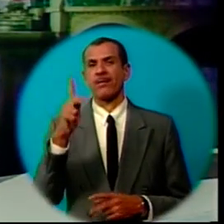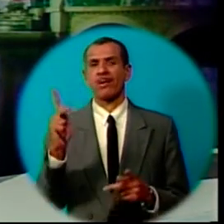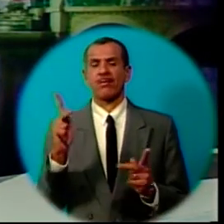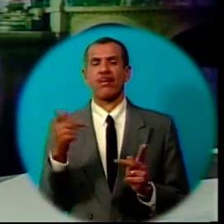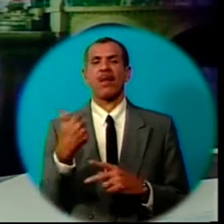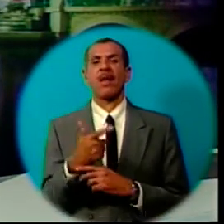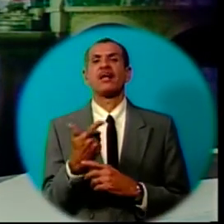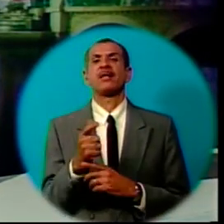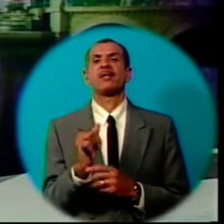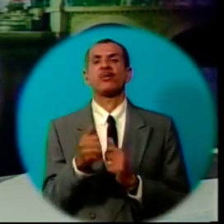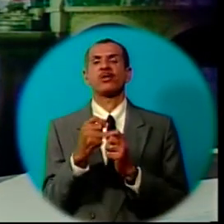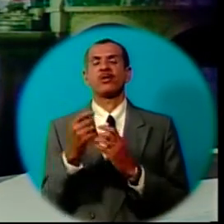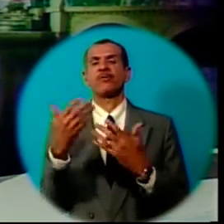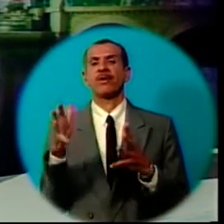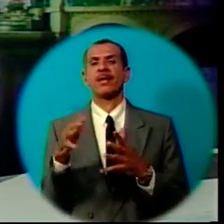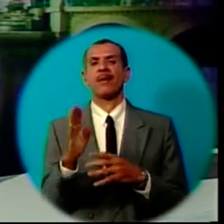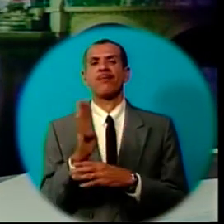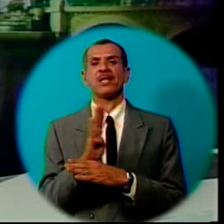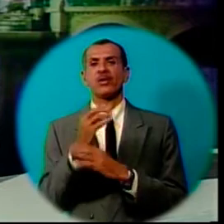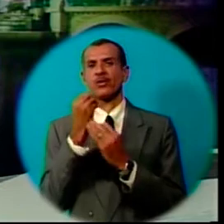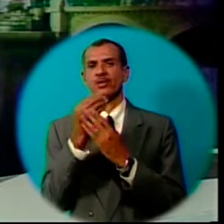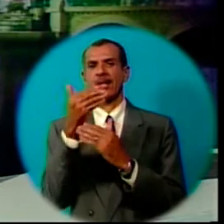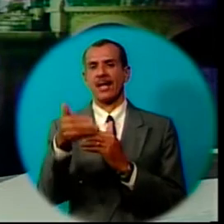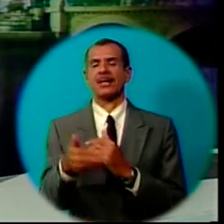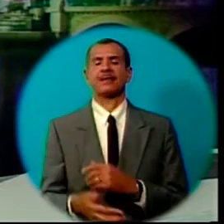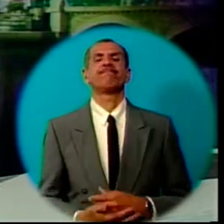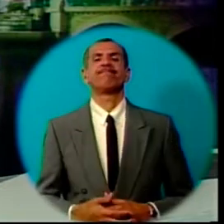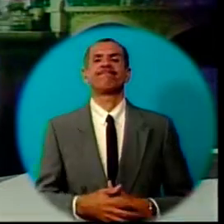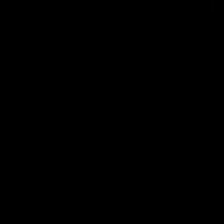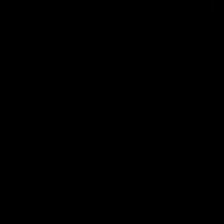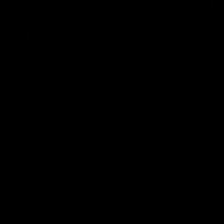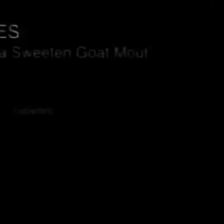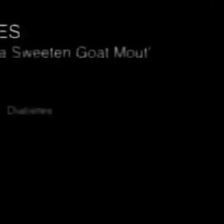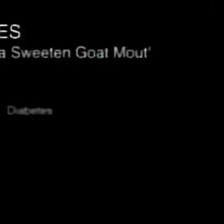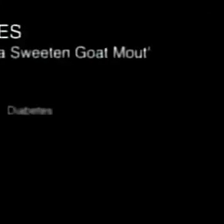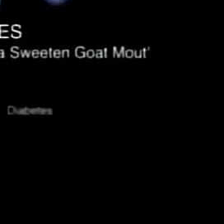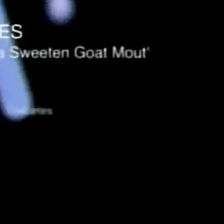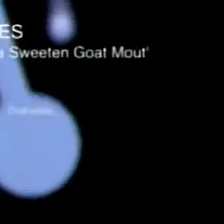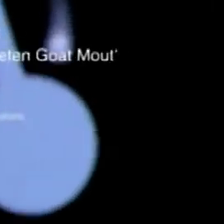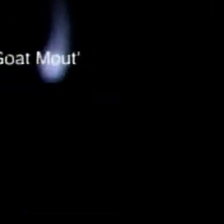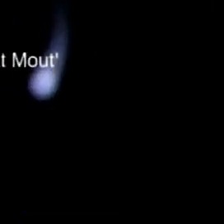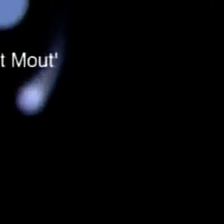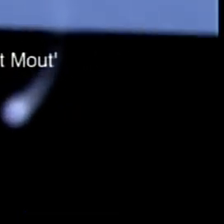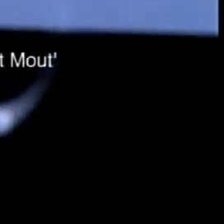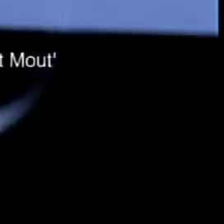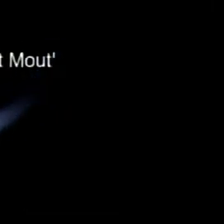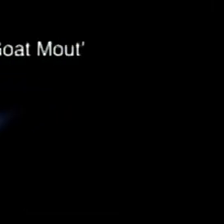sports. The business report is next.